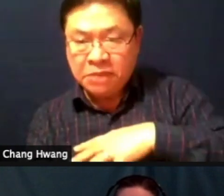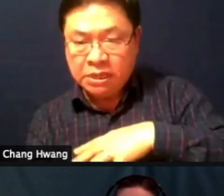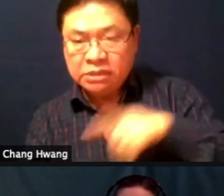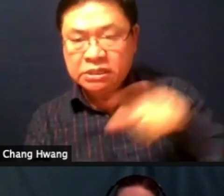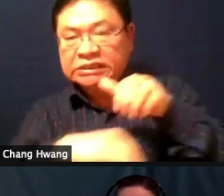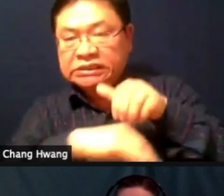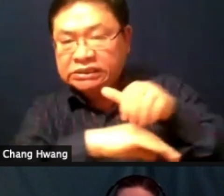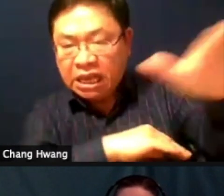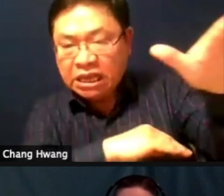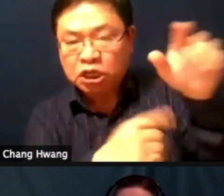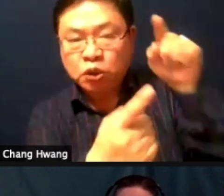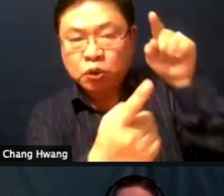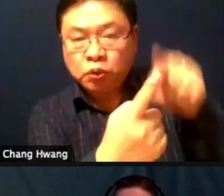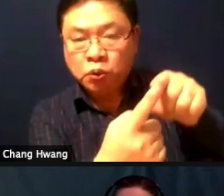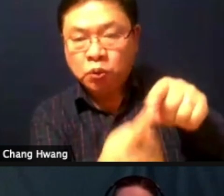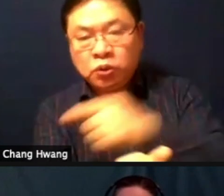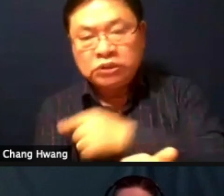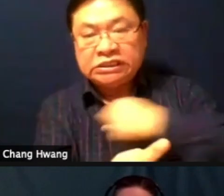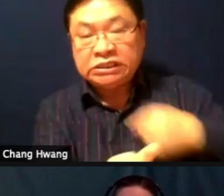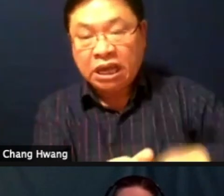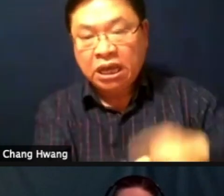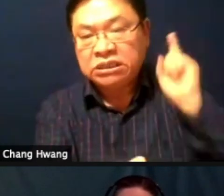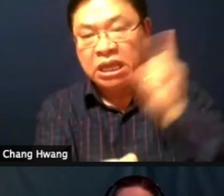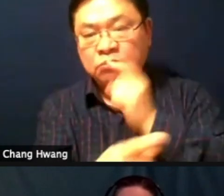over to China to visit Gyum School.